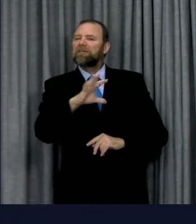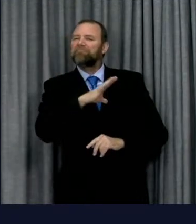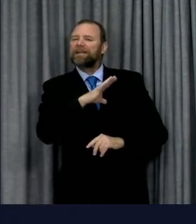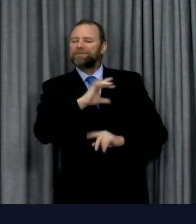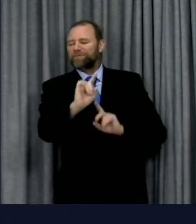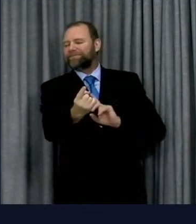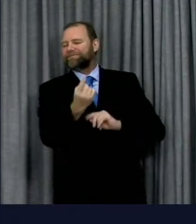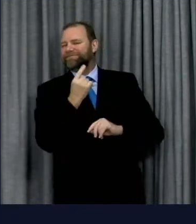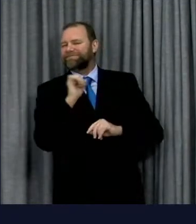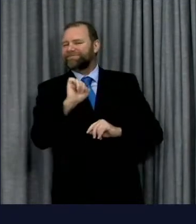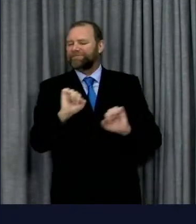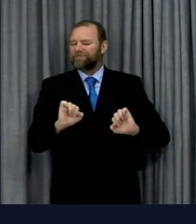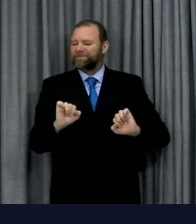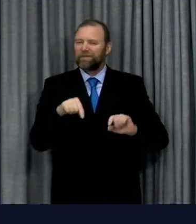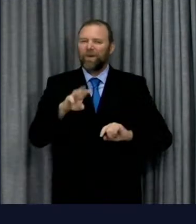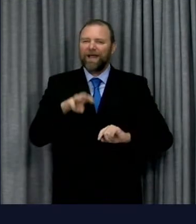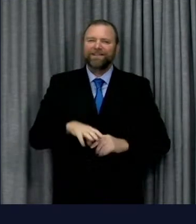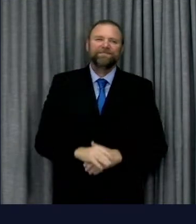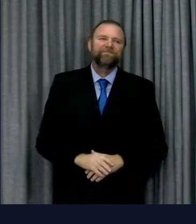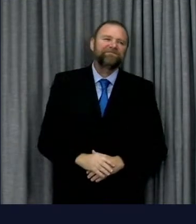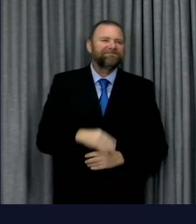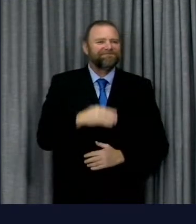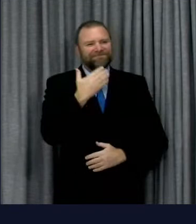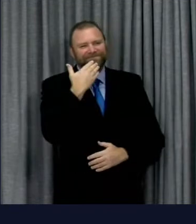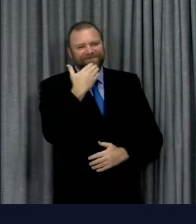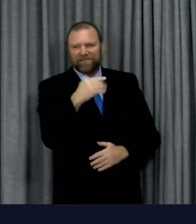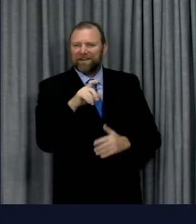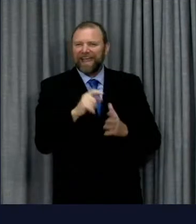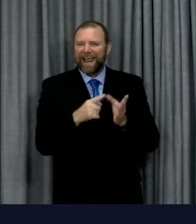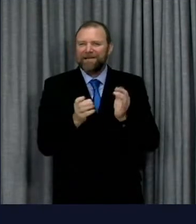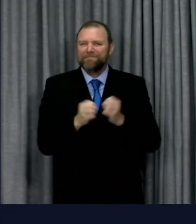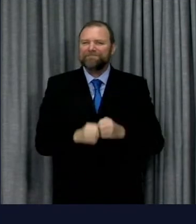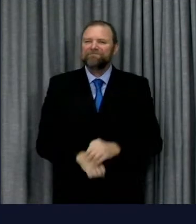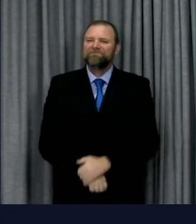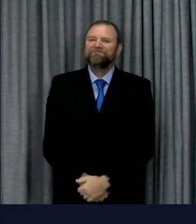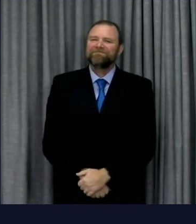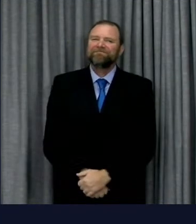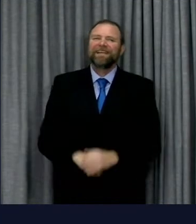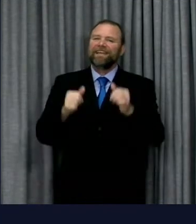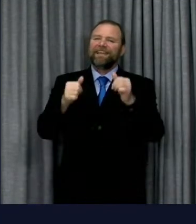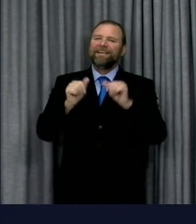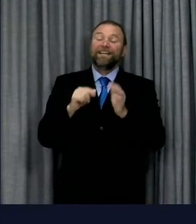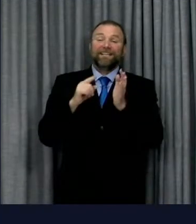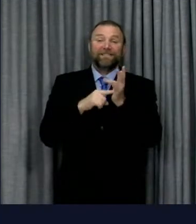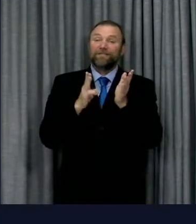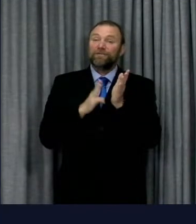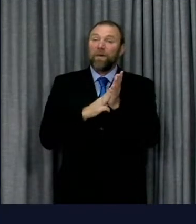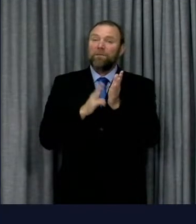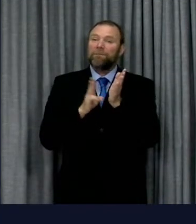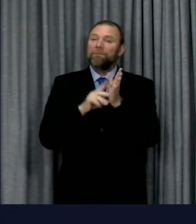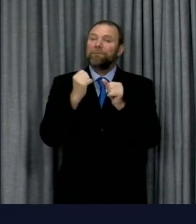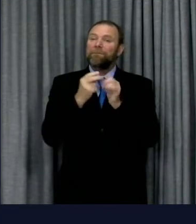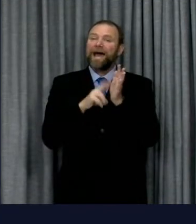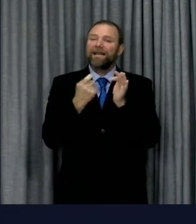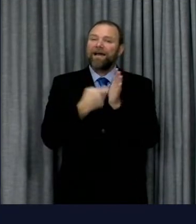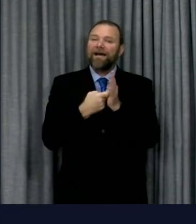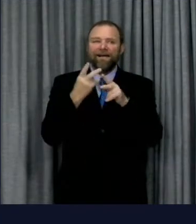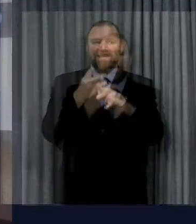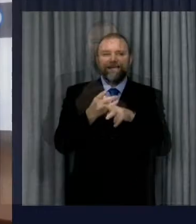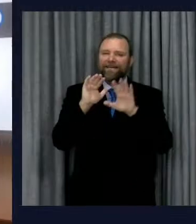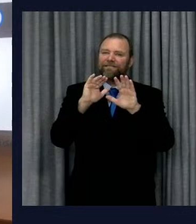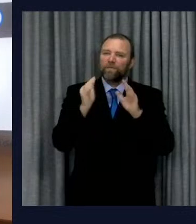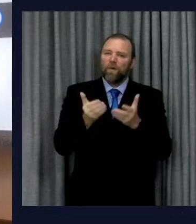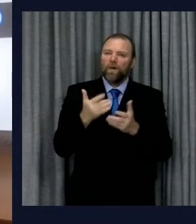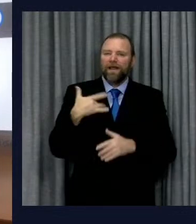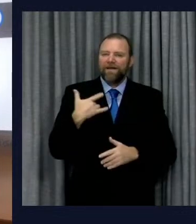in Wales. Caleb, diolch yn fawr. Over to Tom Magna at Carers World Live. Thank you very much